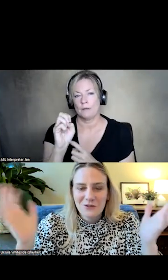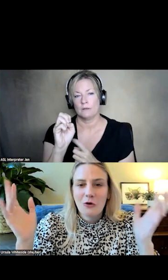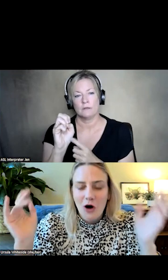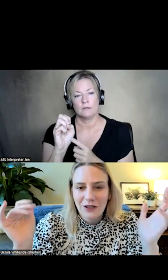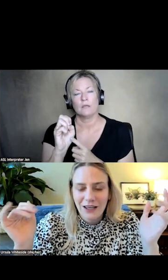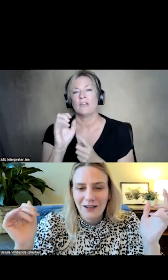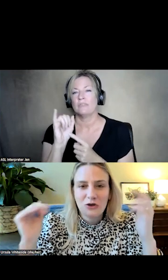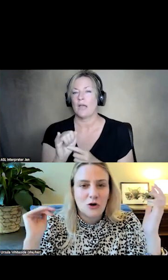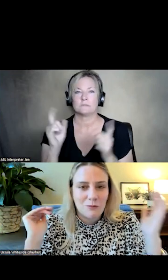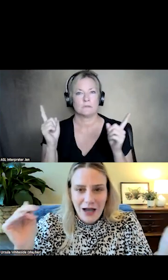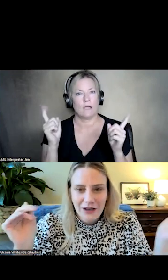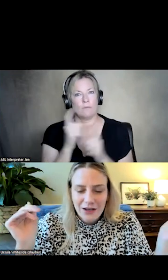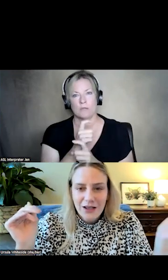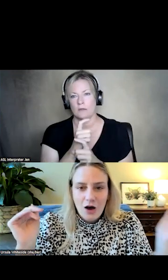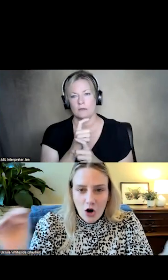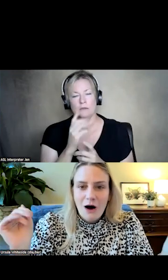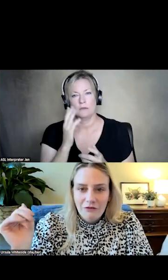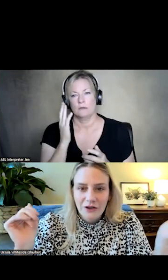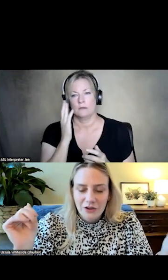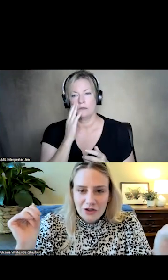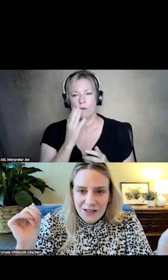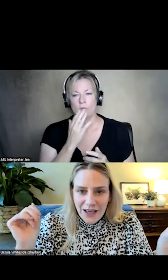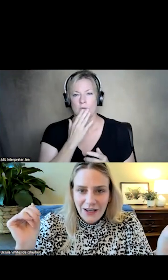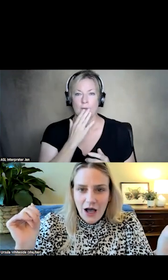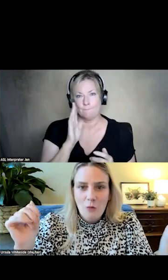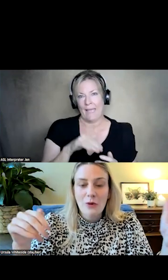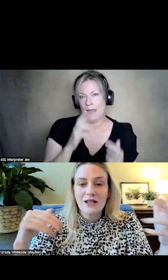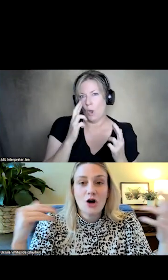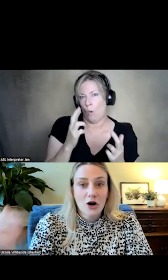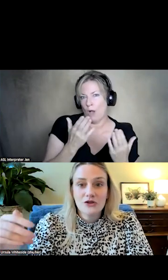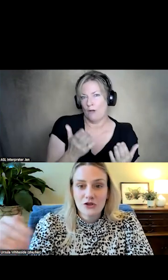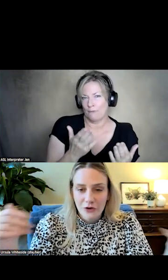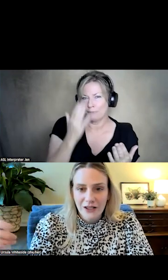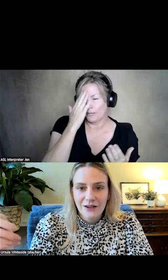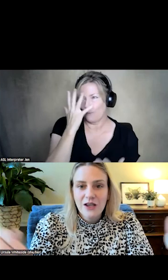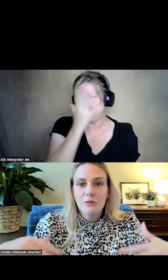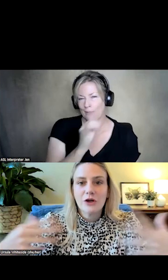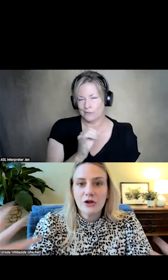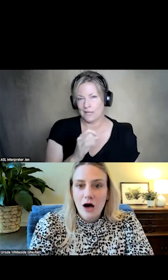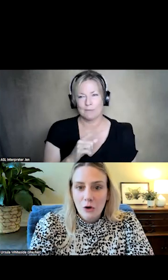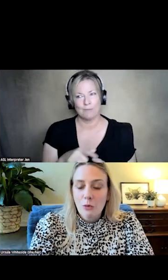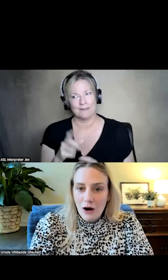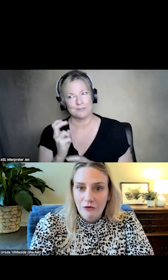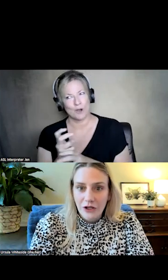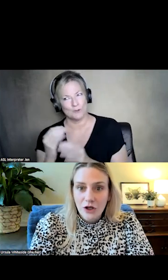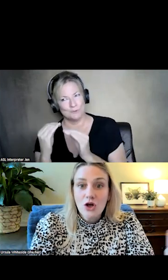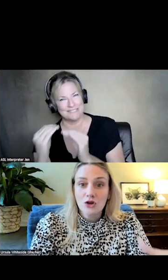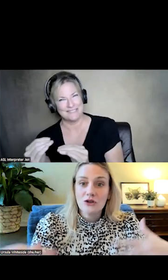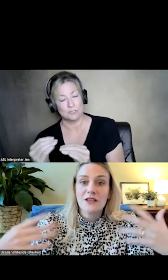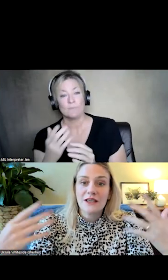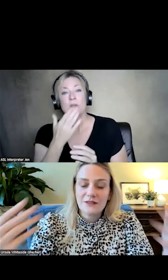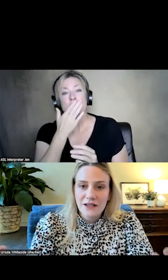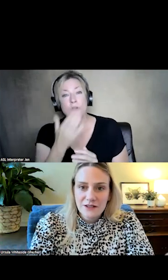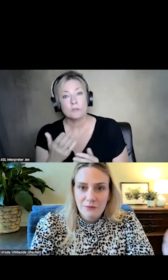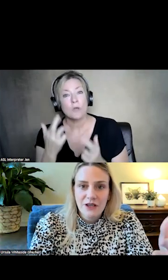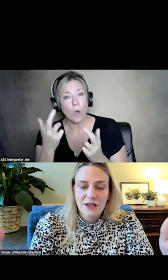ways so complicated. We know what bad hope offering looks like, but it's hard to train. But good hope offering looks